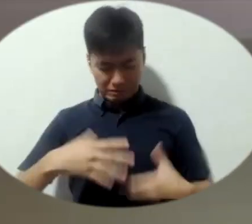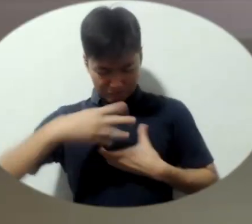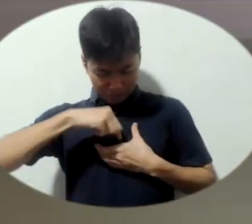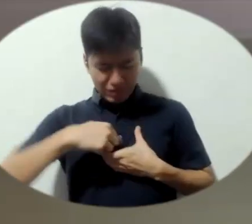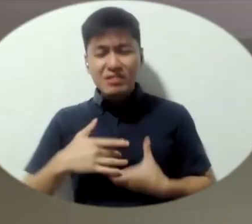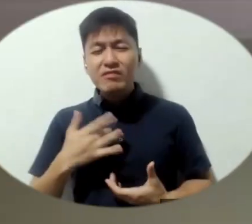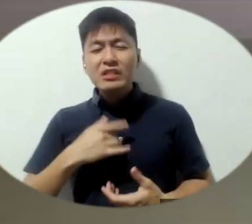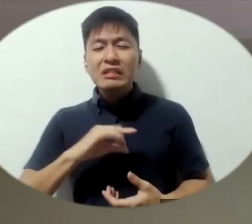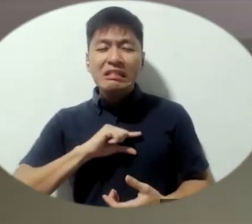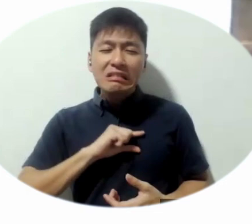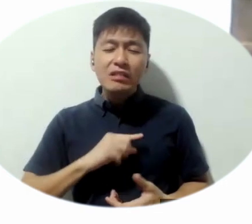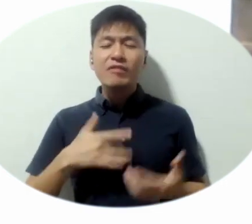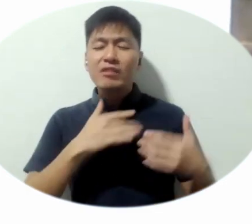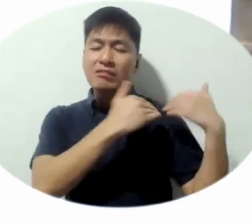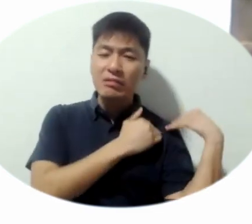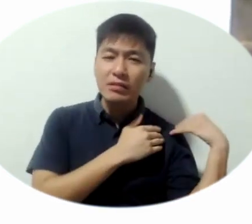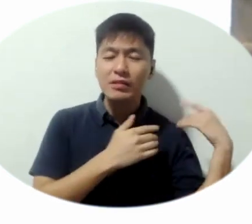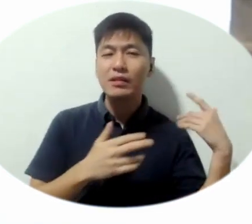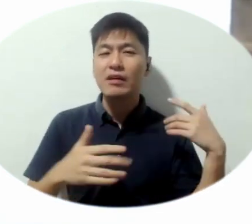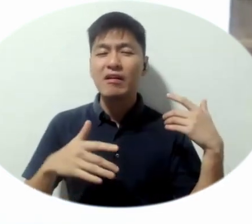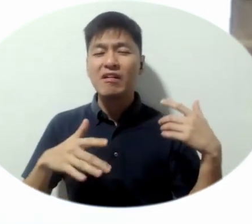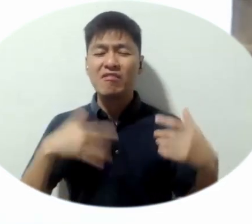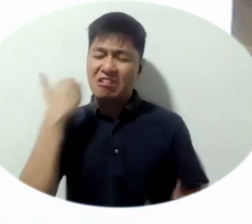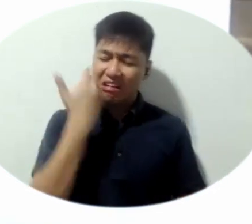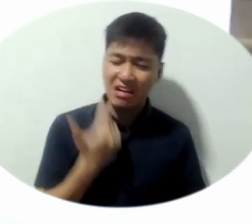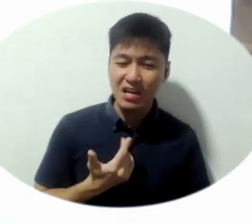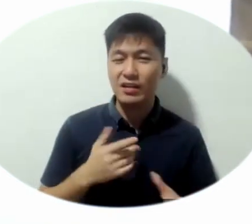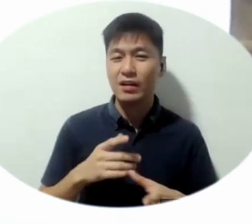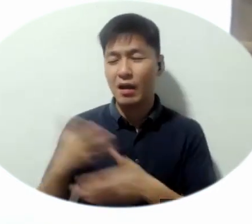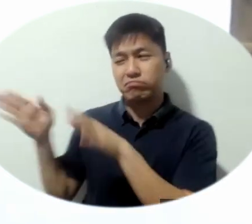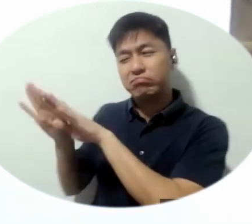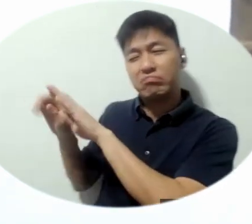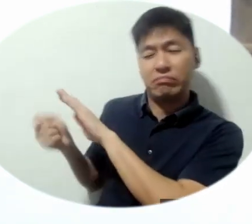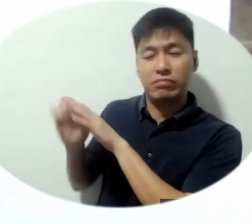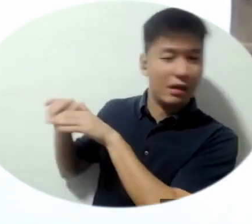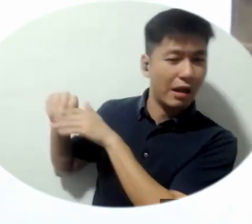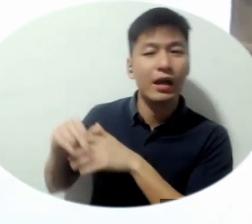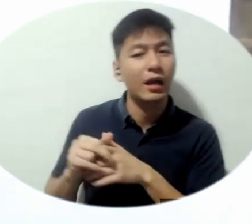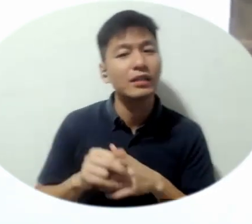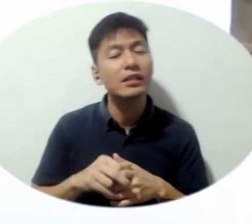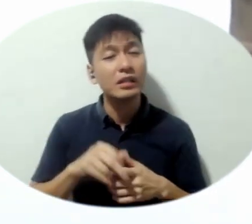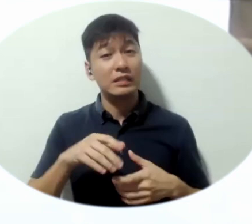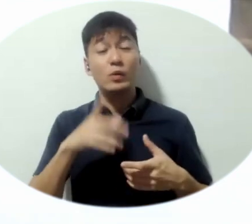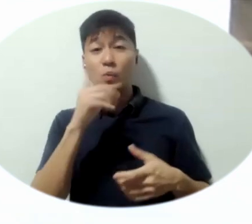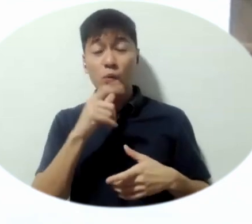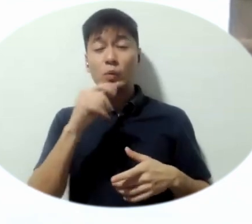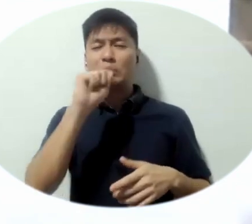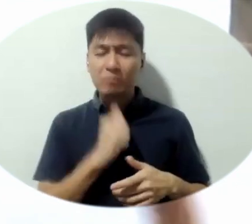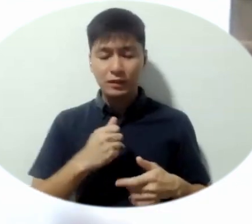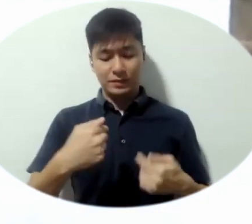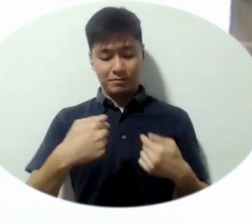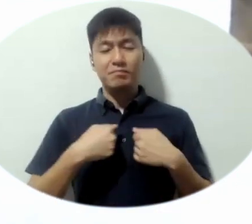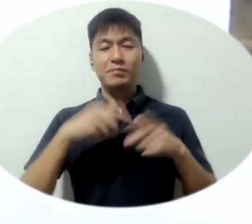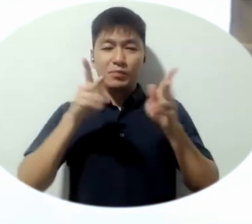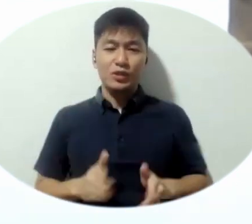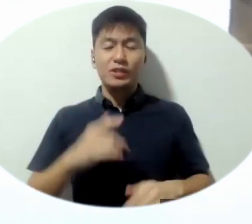of emotions. A feeling also, the third burden is that the person you are in front of you is losing the personality that